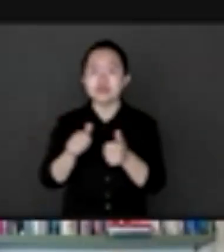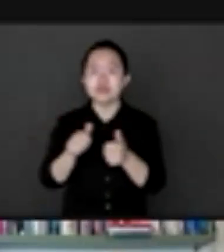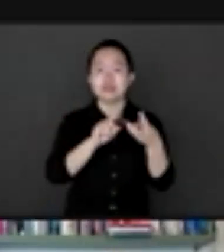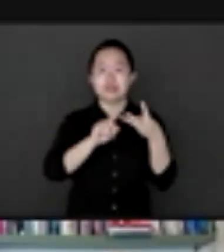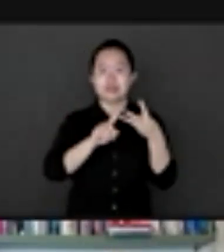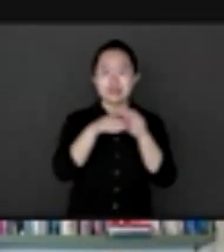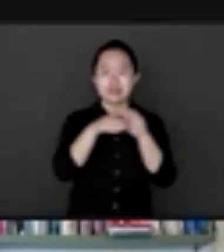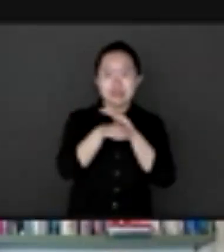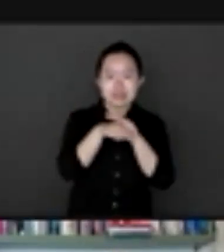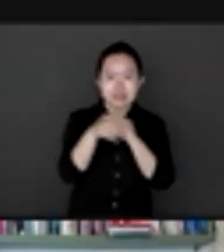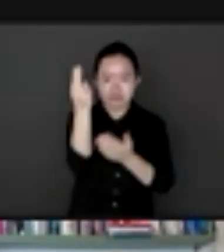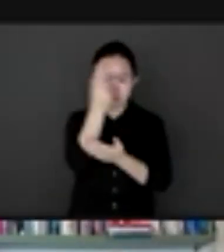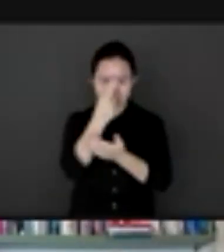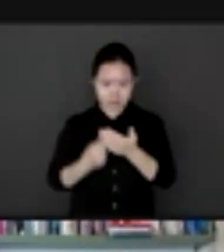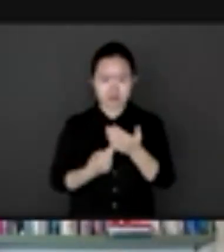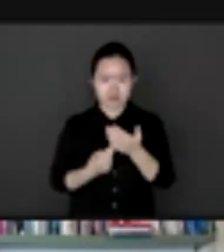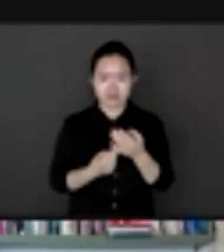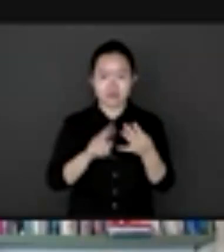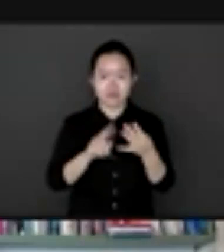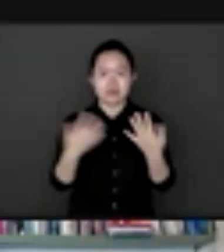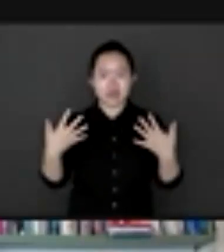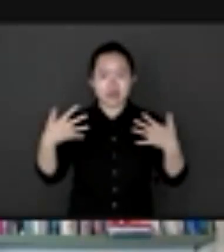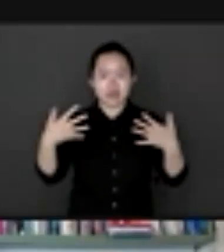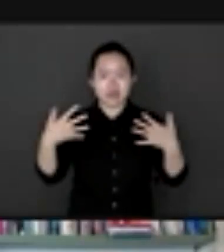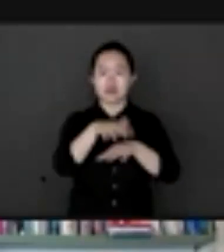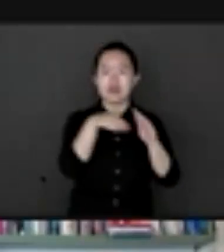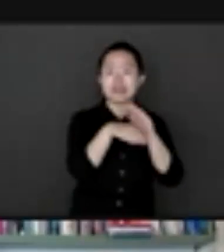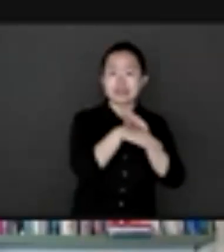components. Open governance. We maintain a public